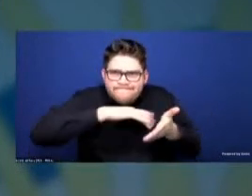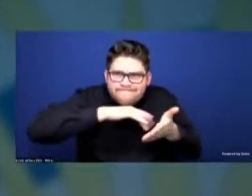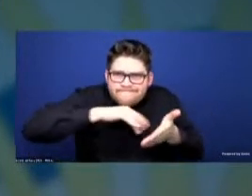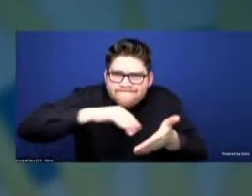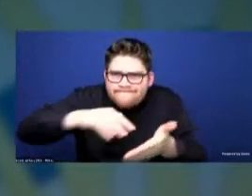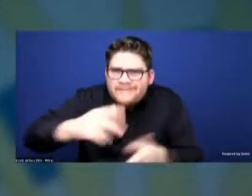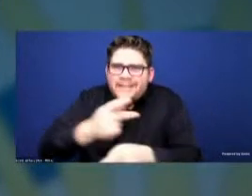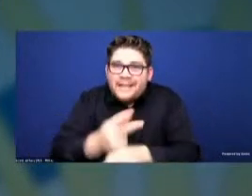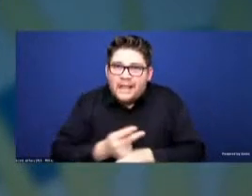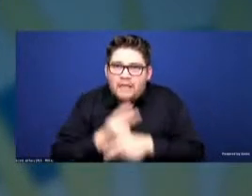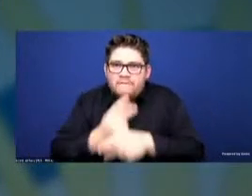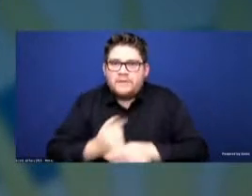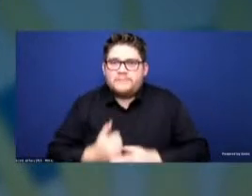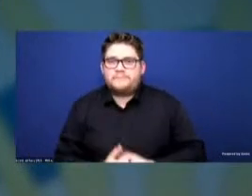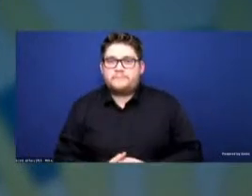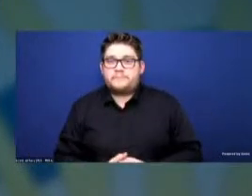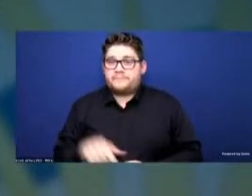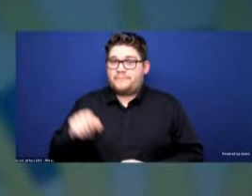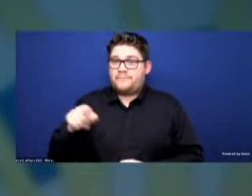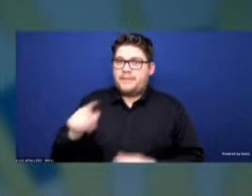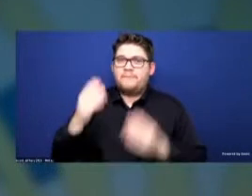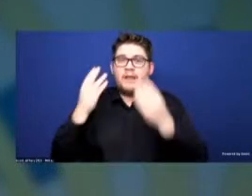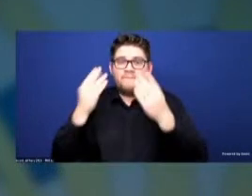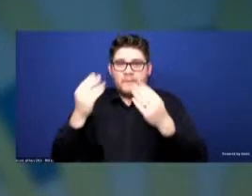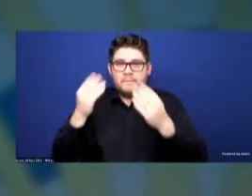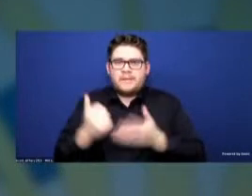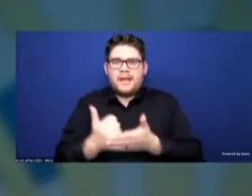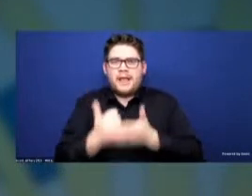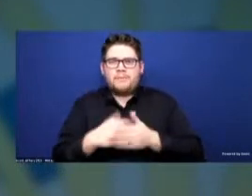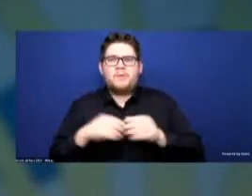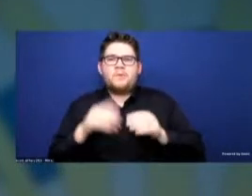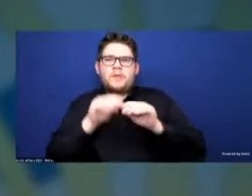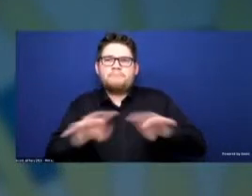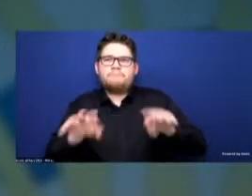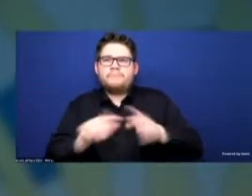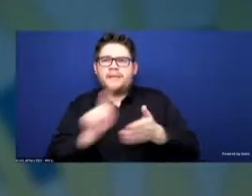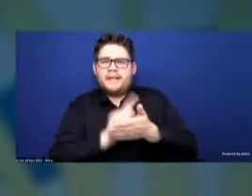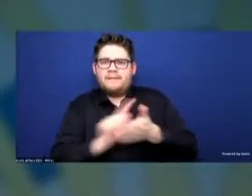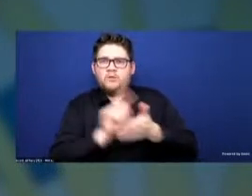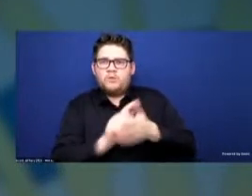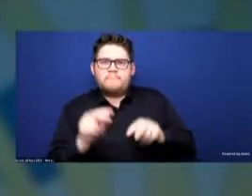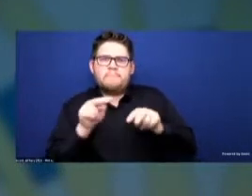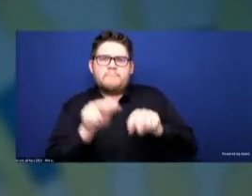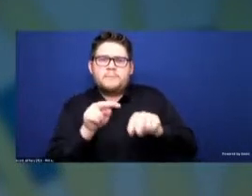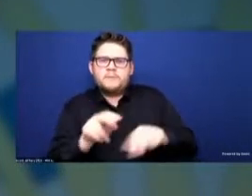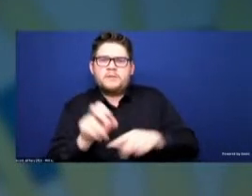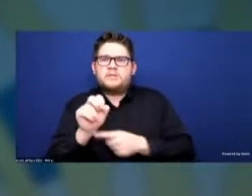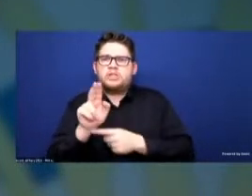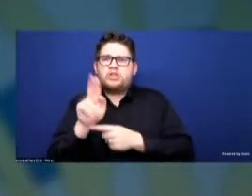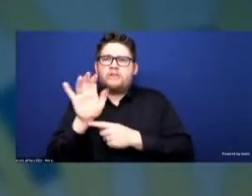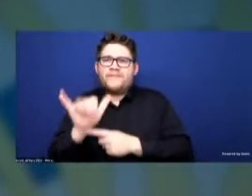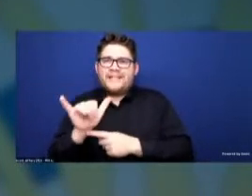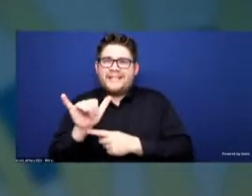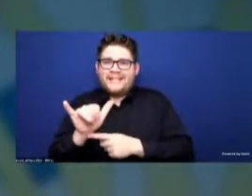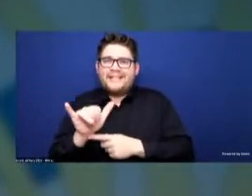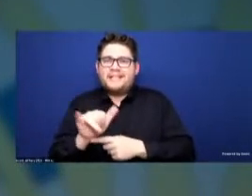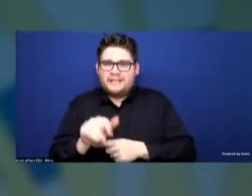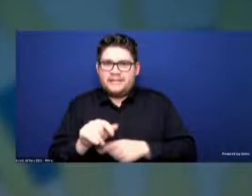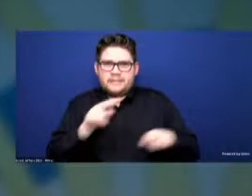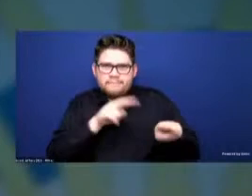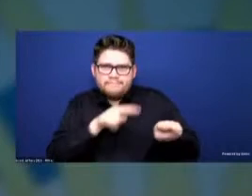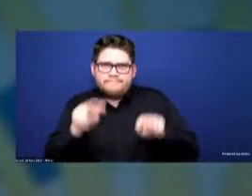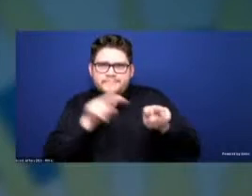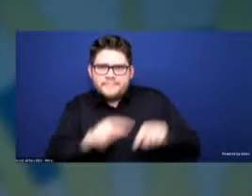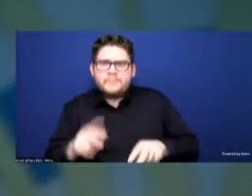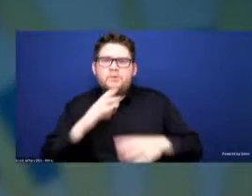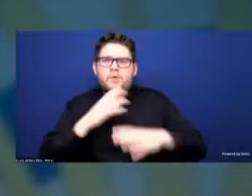summary that's posted on the BC CDC website every Wednesday morning. And this will give us an ongoing look at